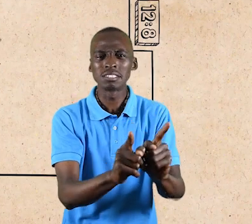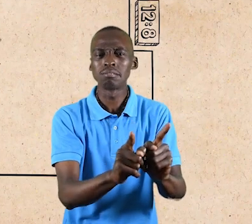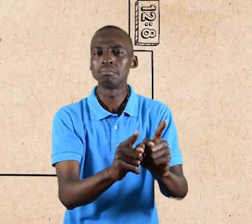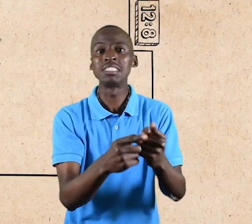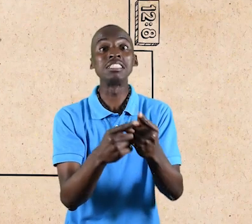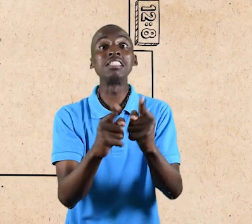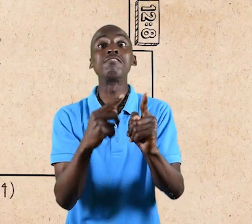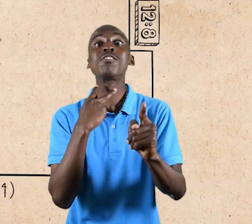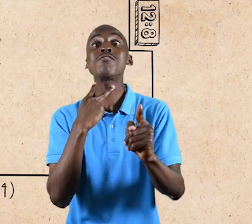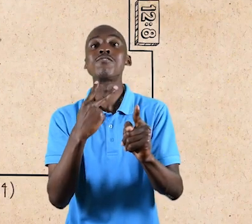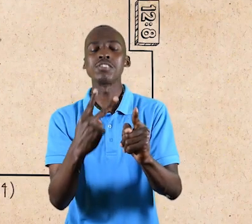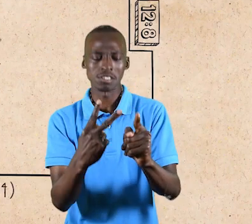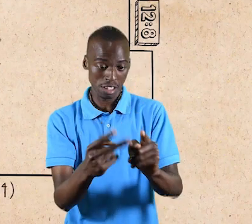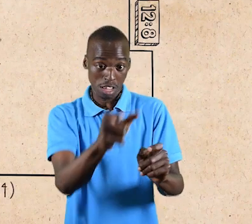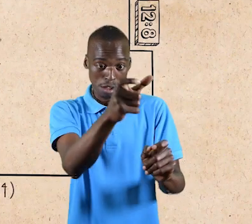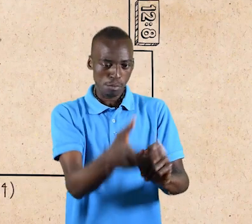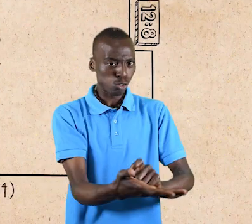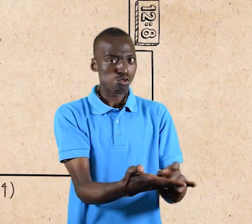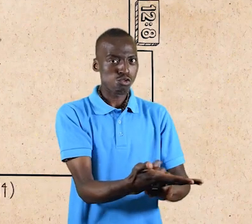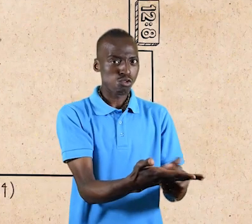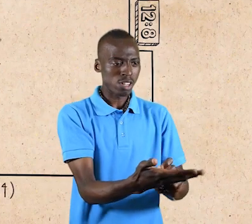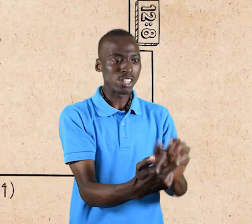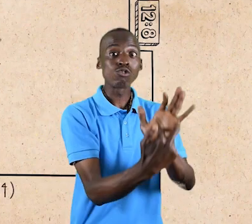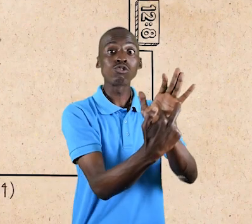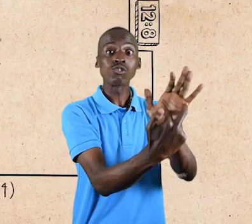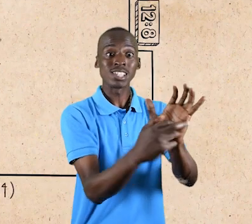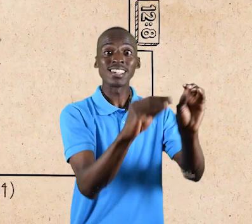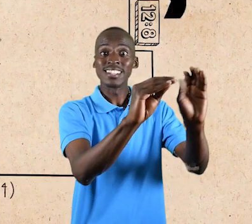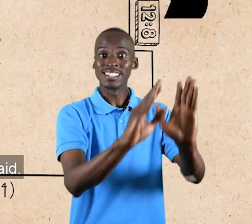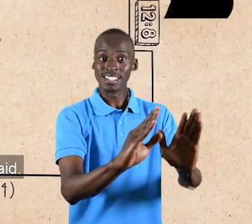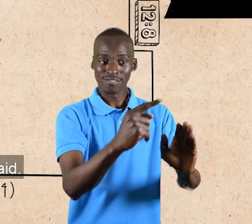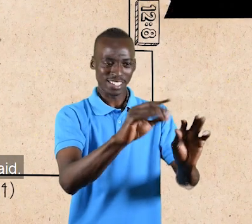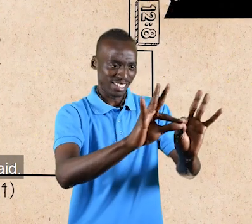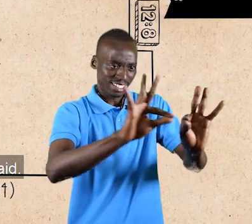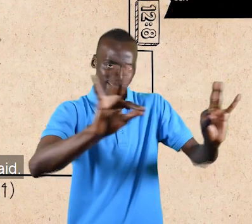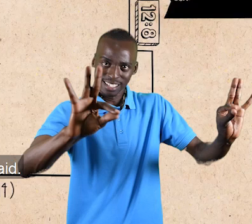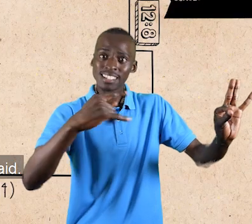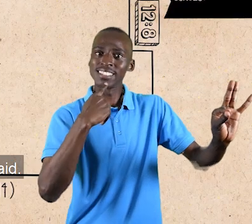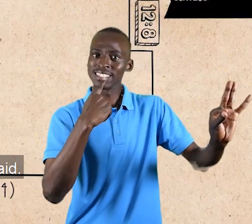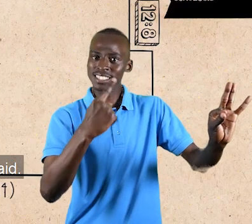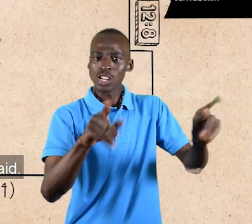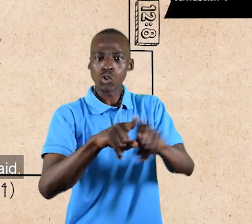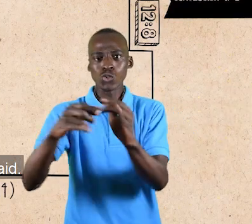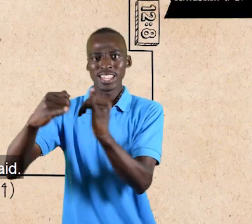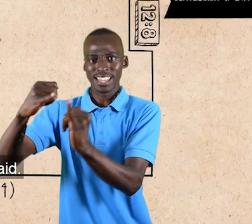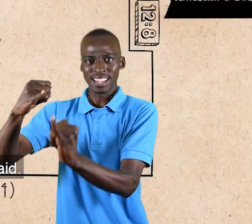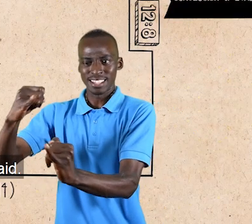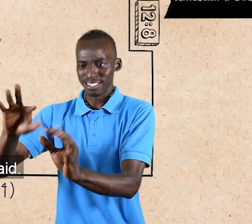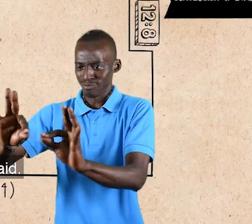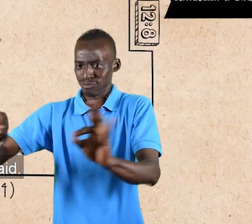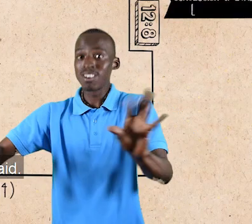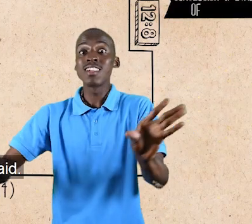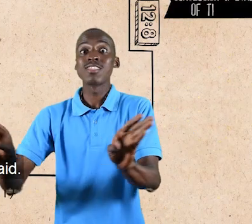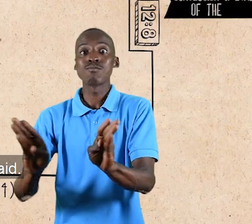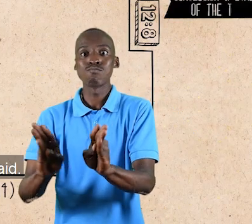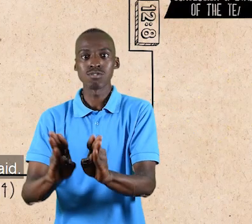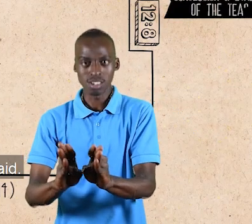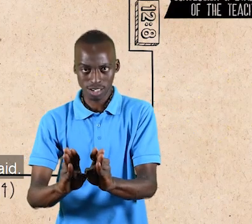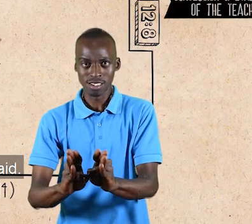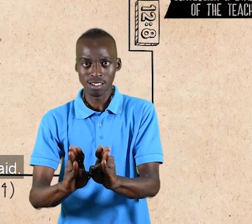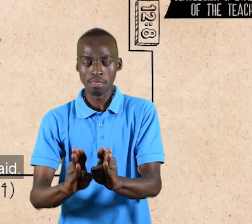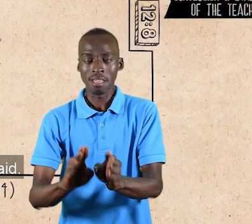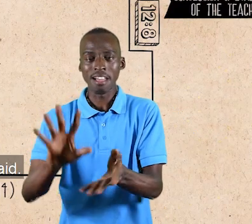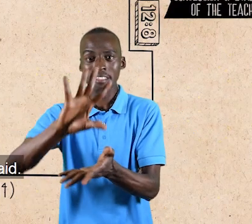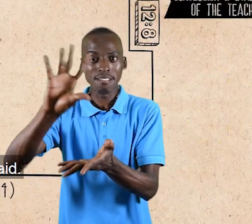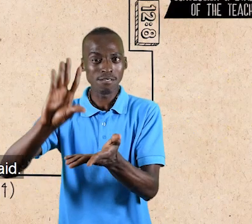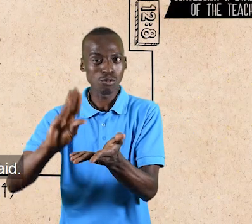different voice, the author, who introduces us to the teacher in the first sentence and then at the end concludes the book by summarizing and